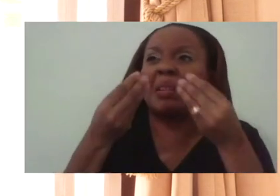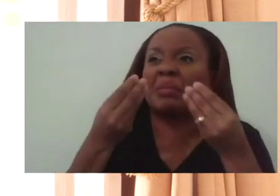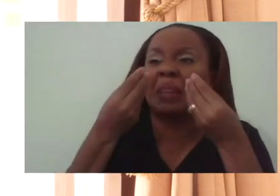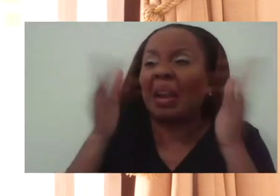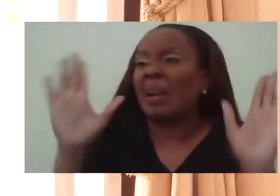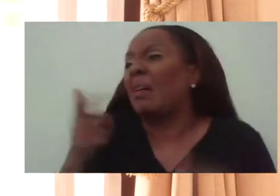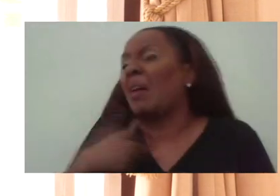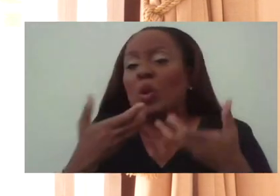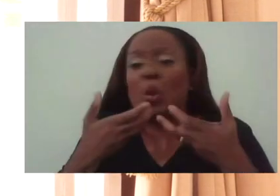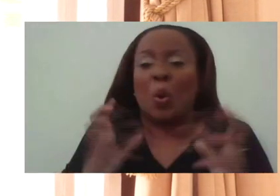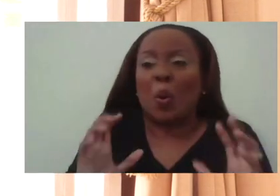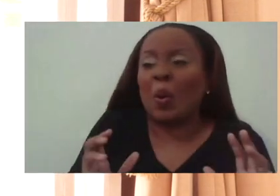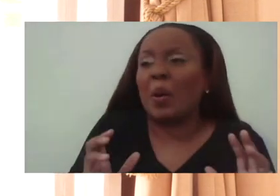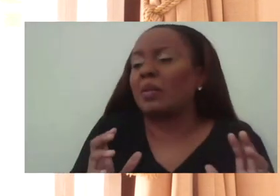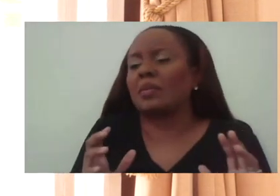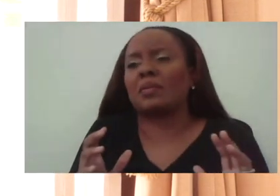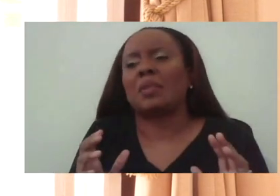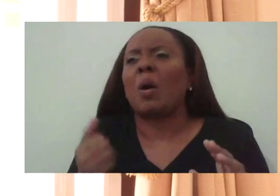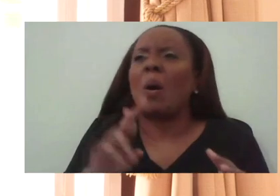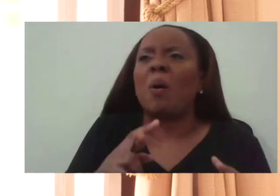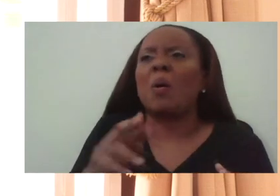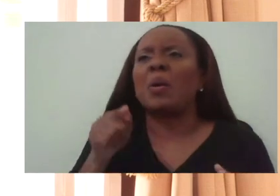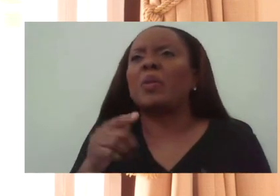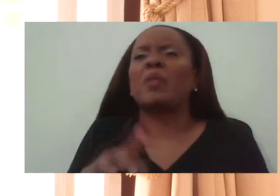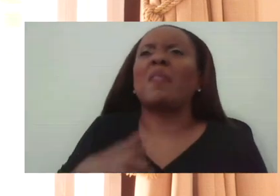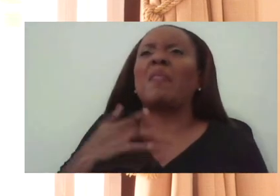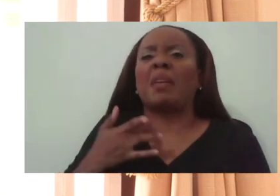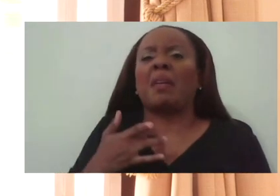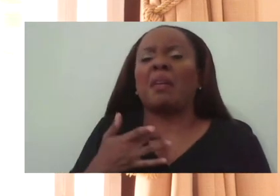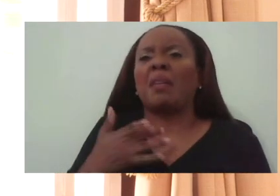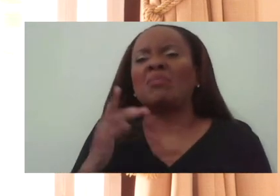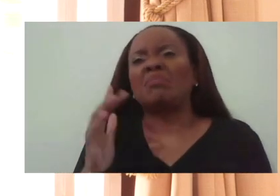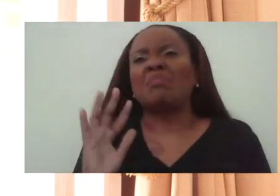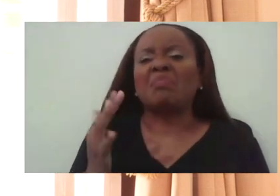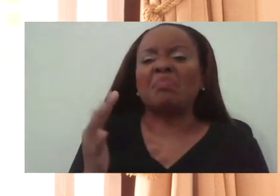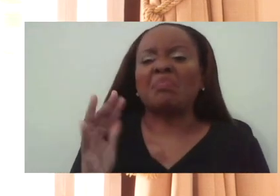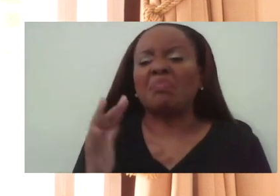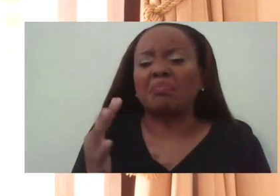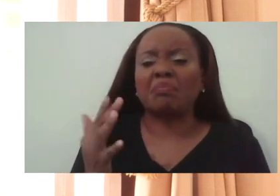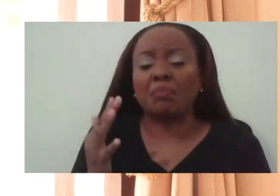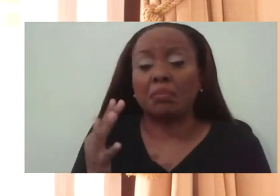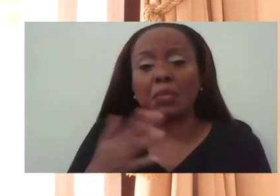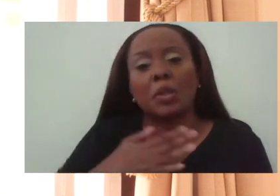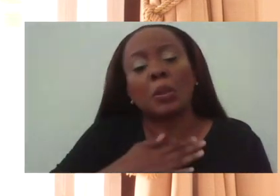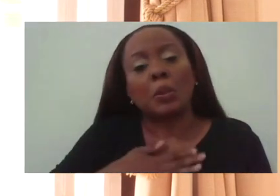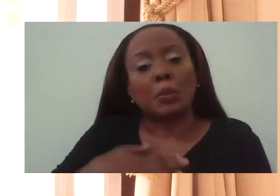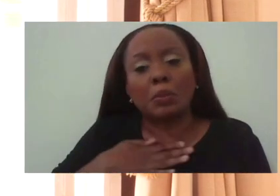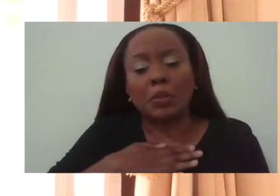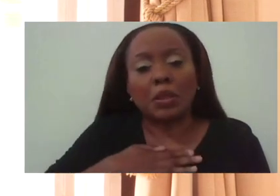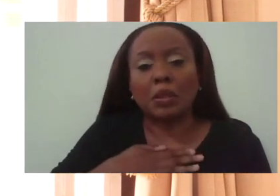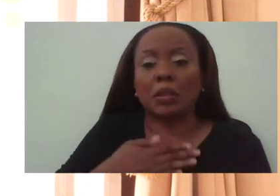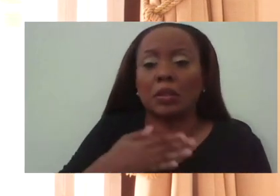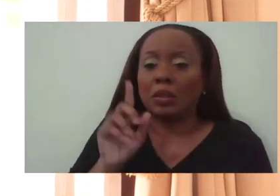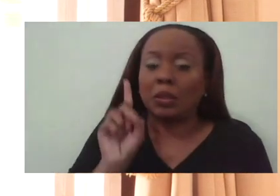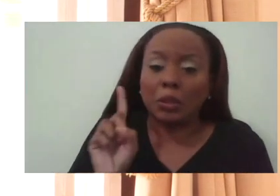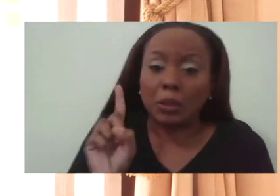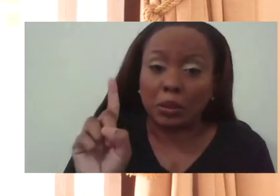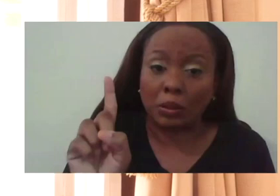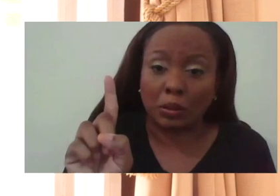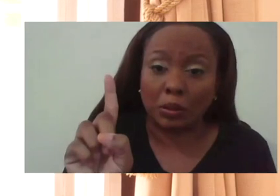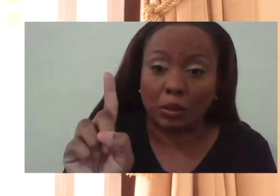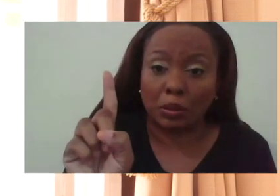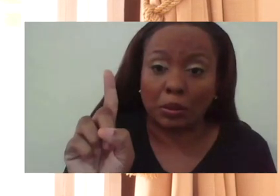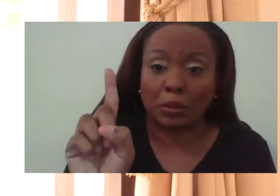please come forward. We have tried to expand our community-based work.